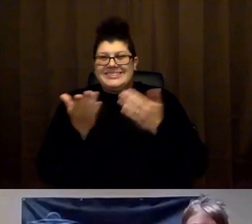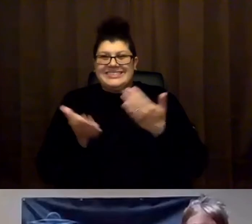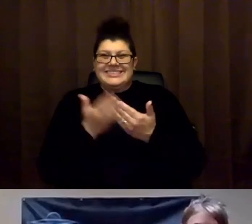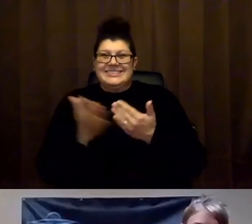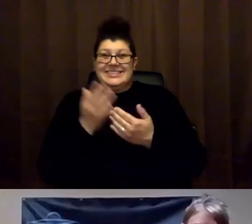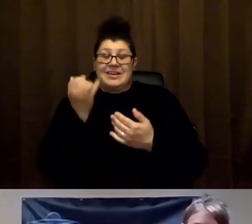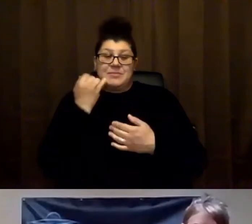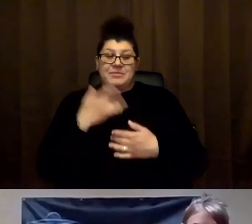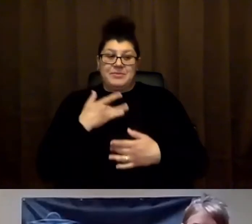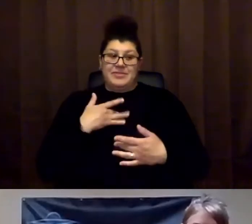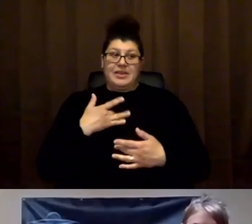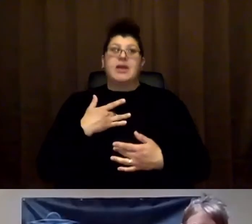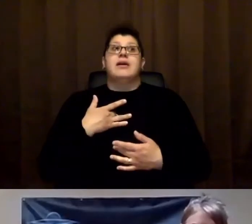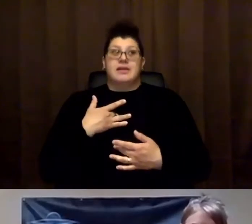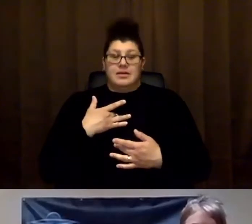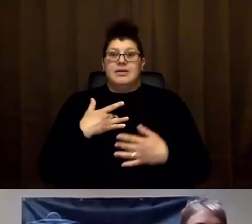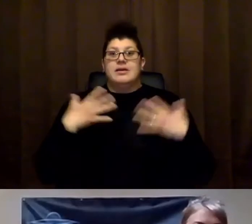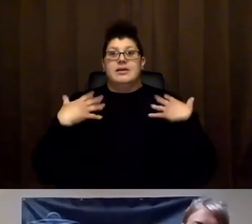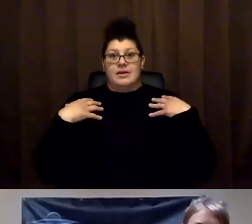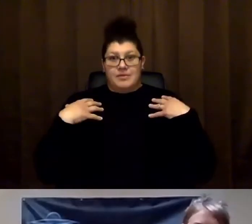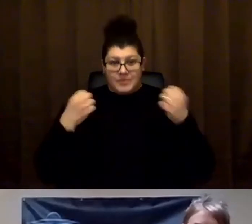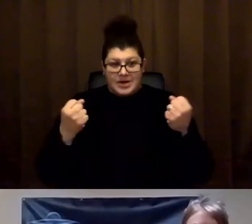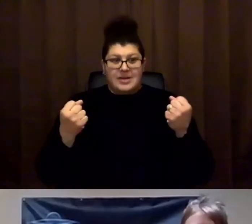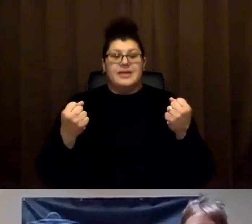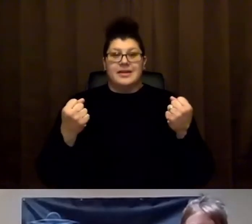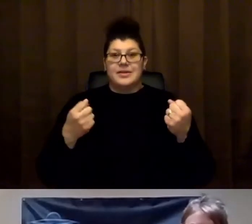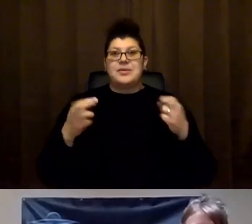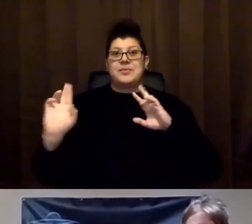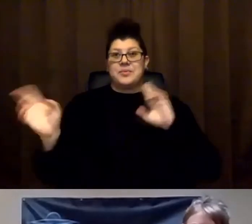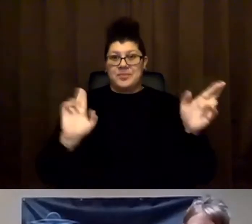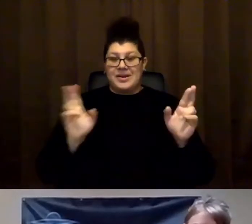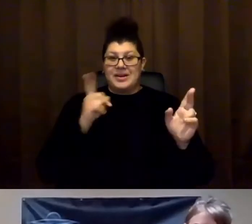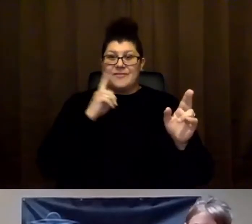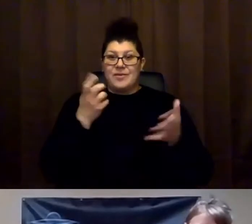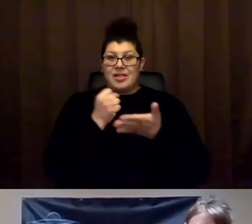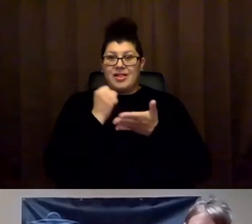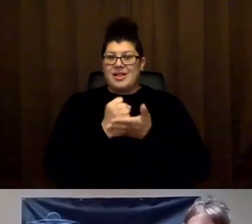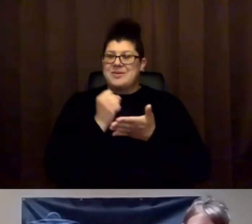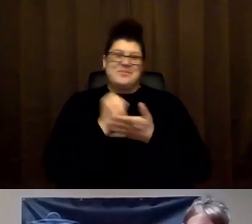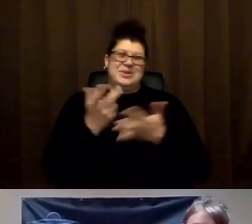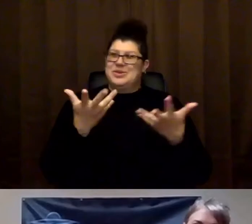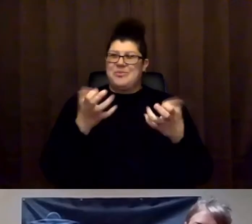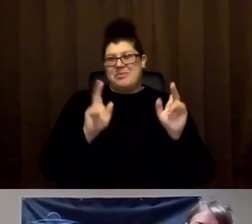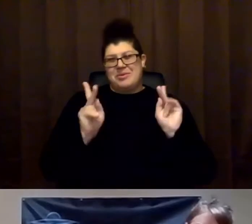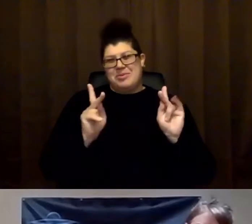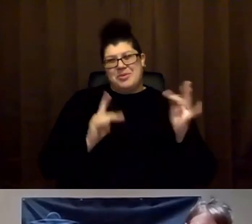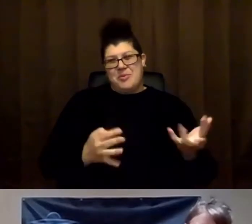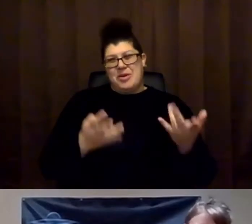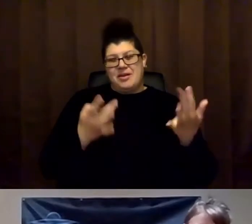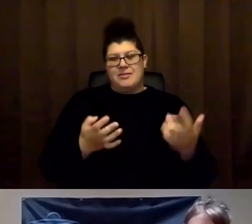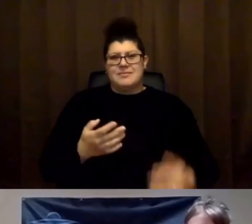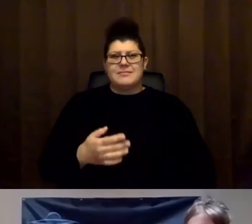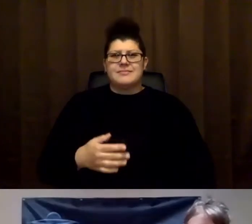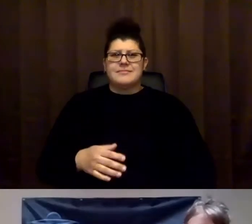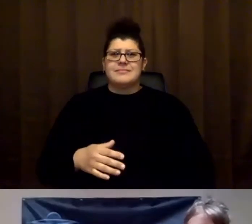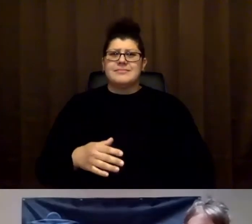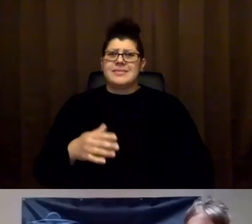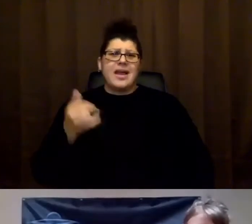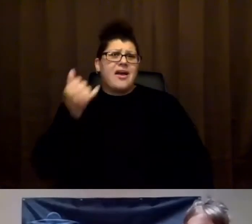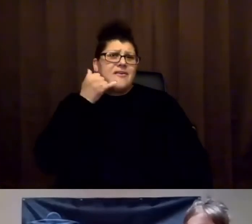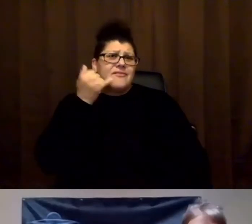courage to make that phone call for mental health, we don't want them to have to wait or anything like that. That's great. And can you give us a phone